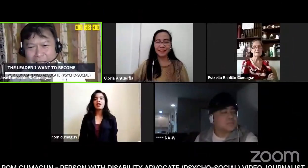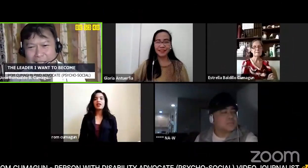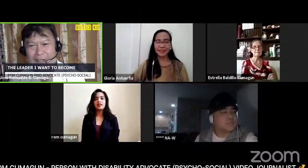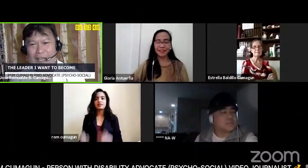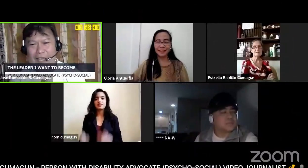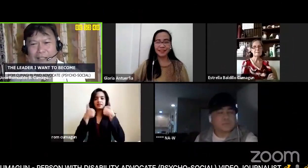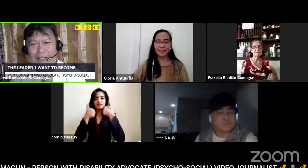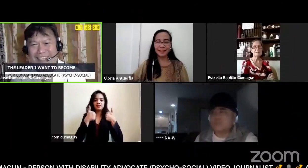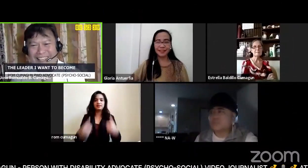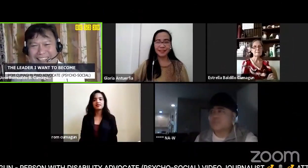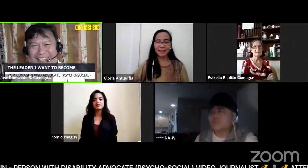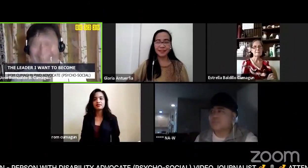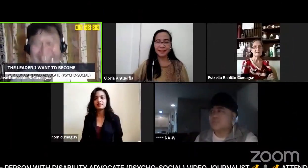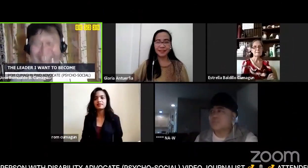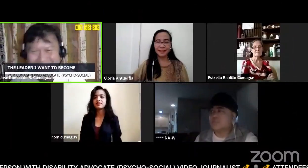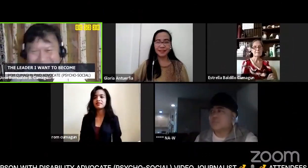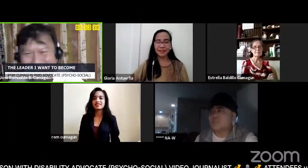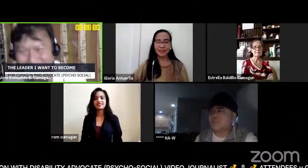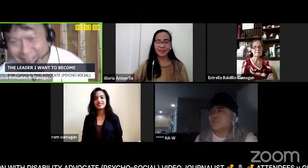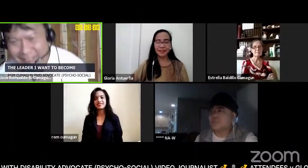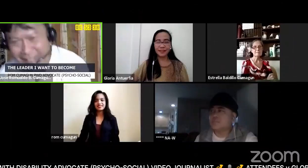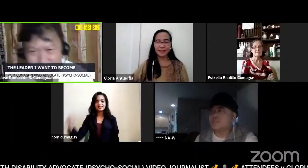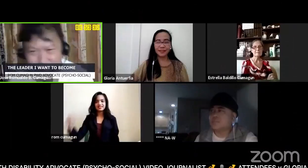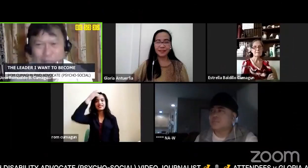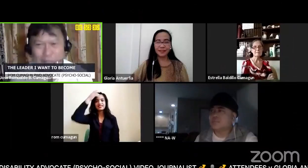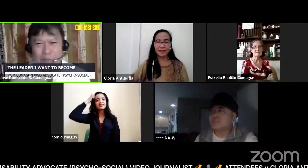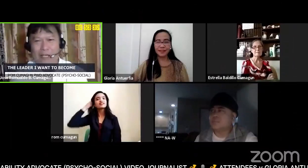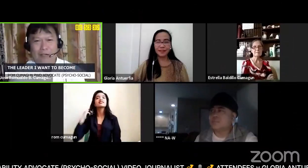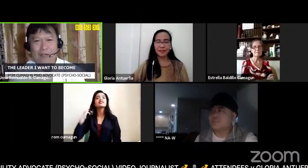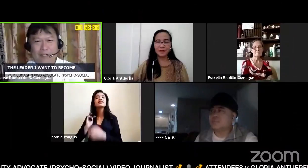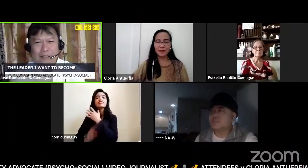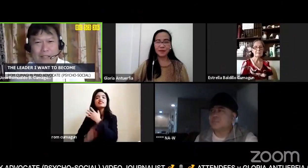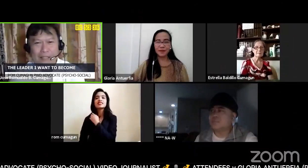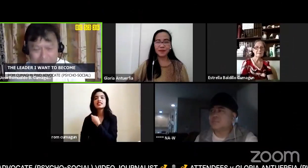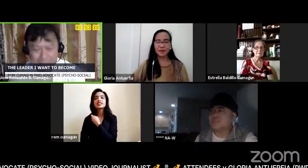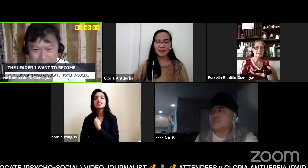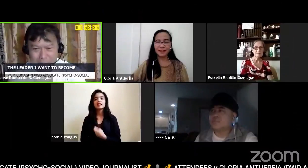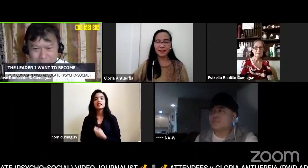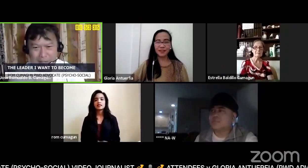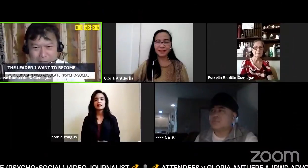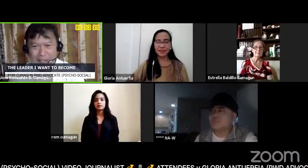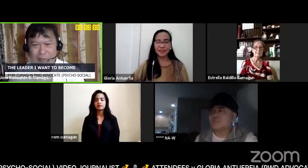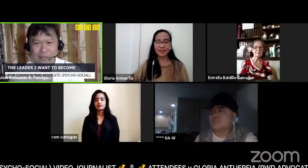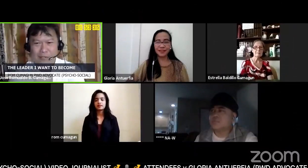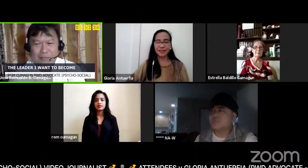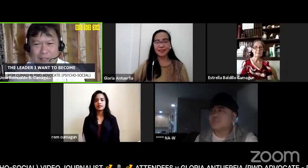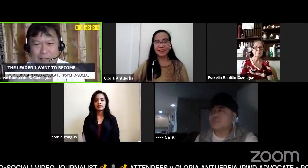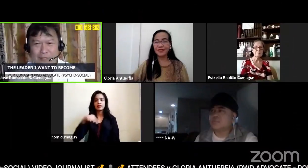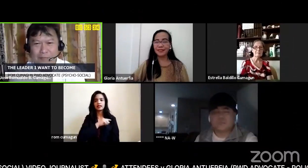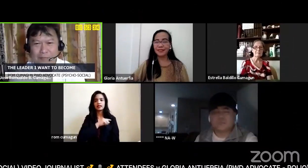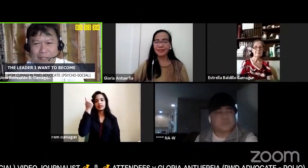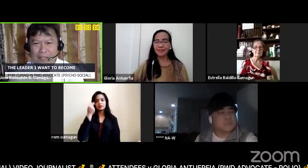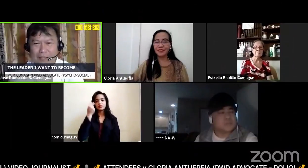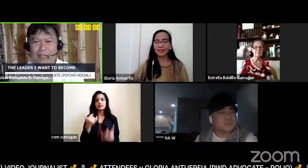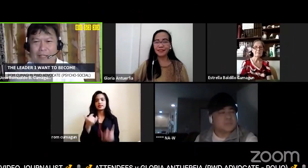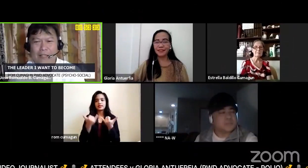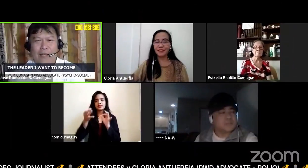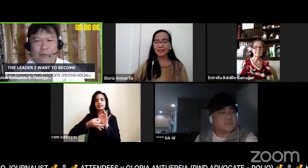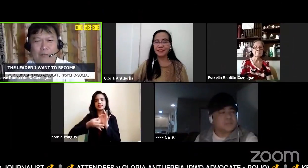me? Okay. All right. Okay. Amy will be our sign language